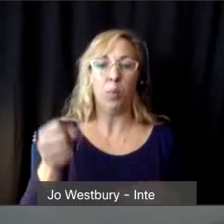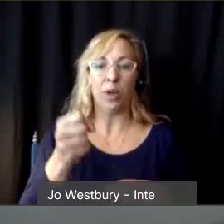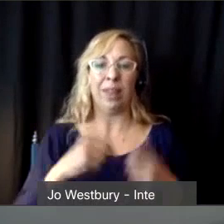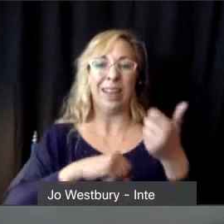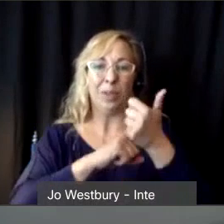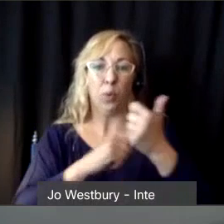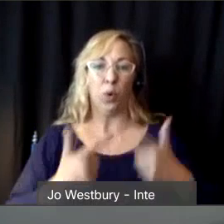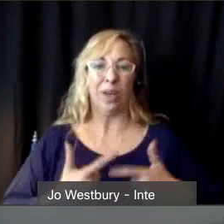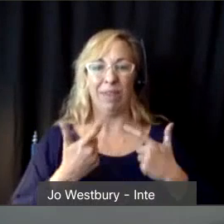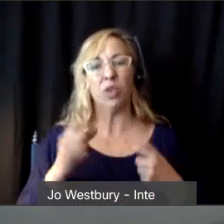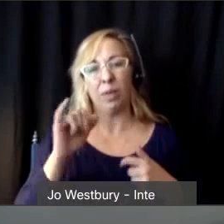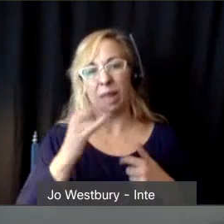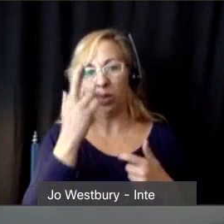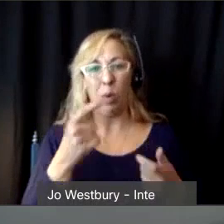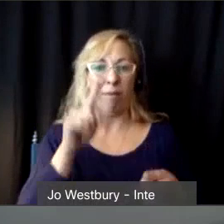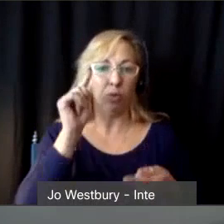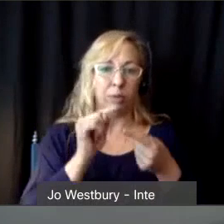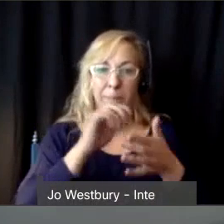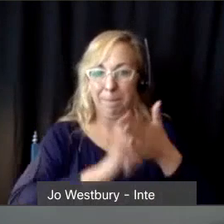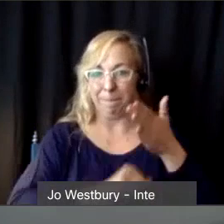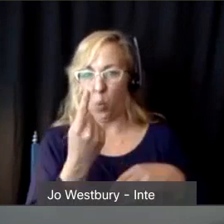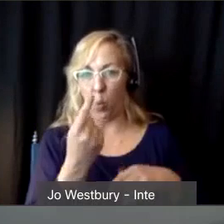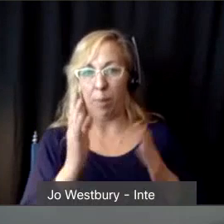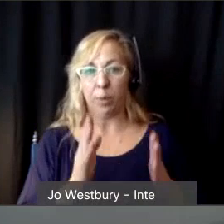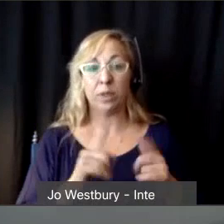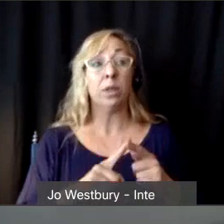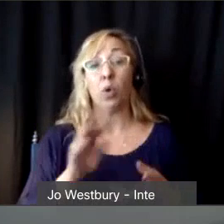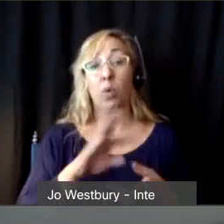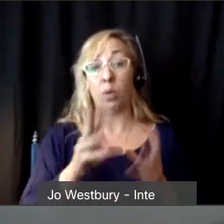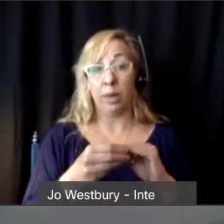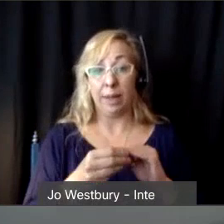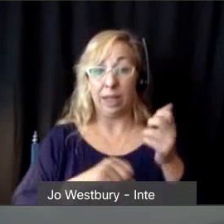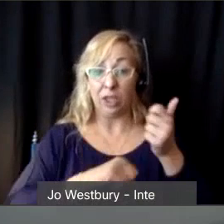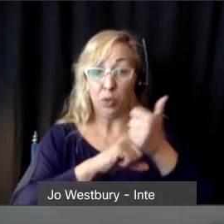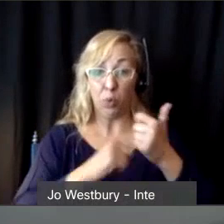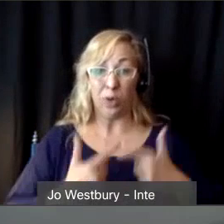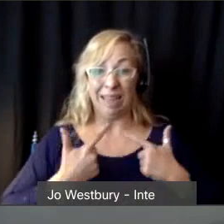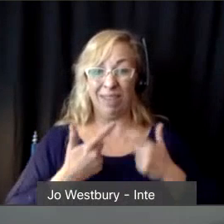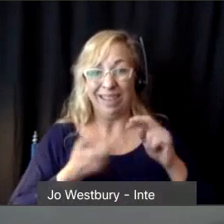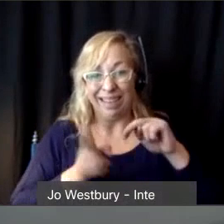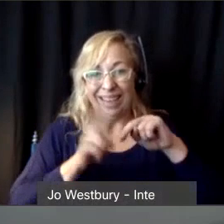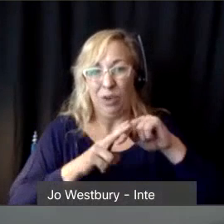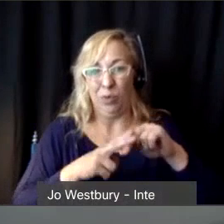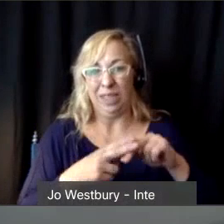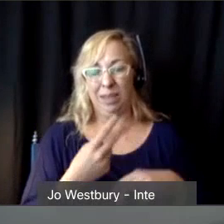went down, and supported living went up by 3 this week, even though we only added 2 people.